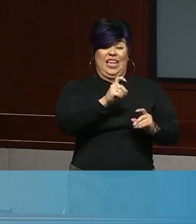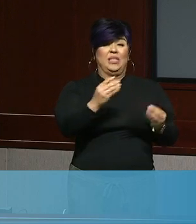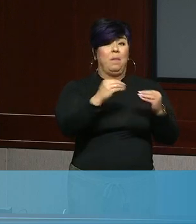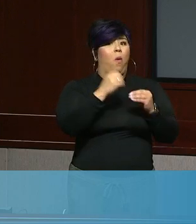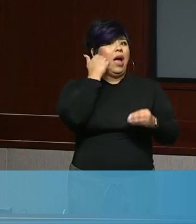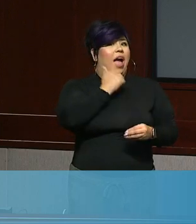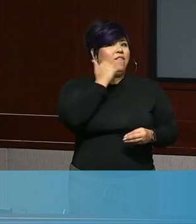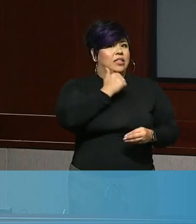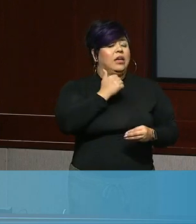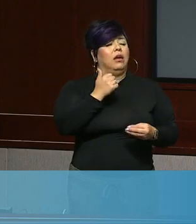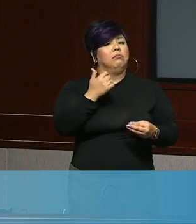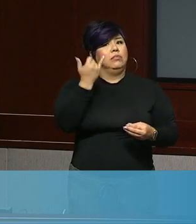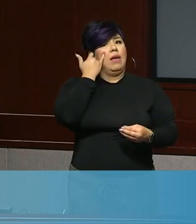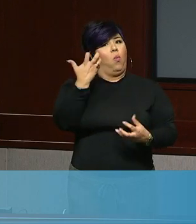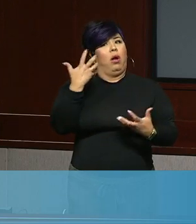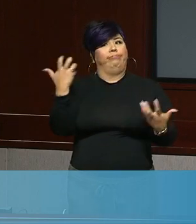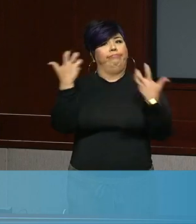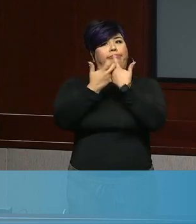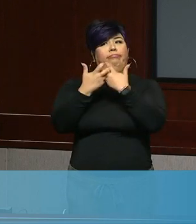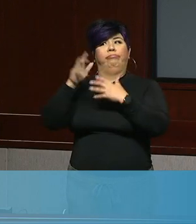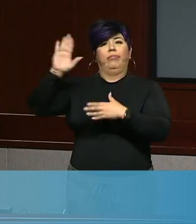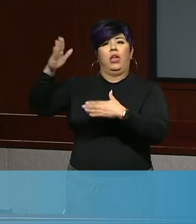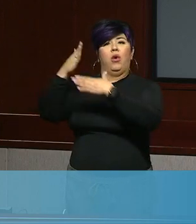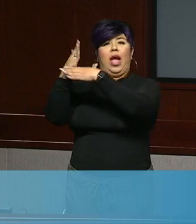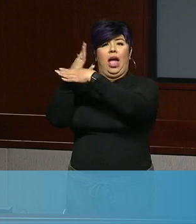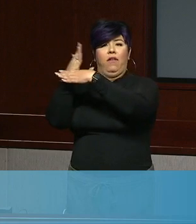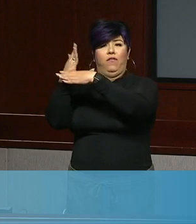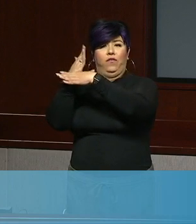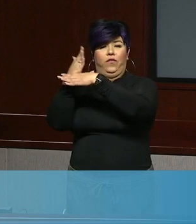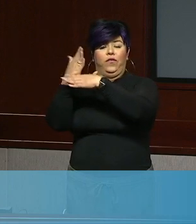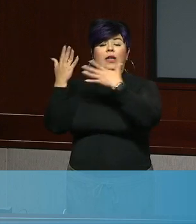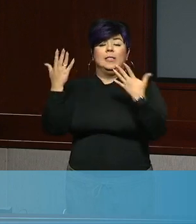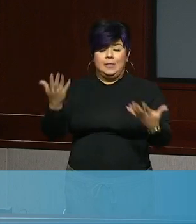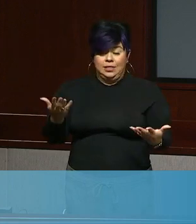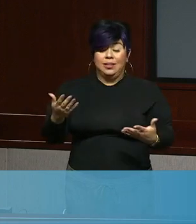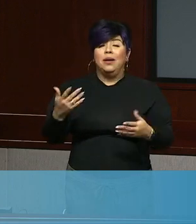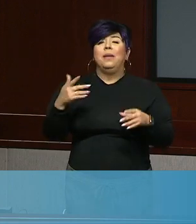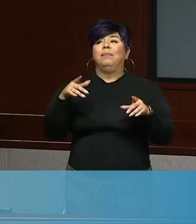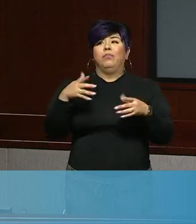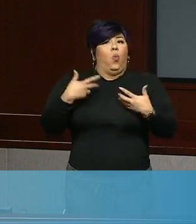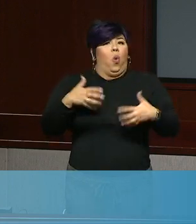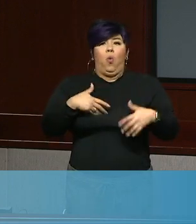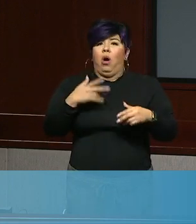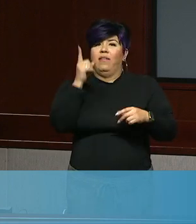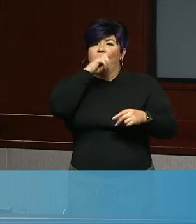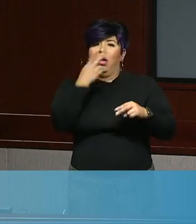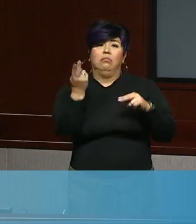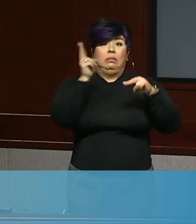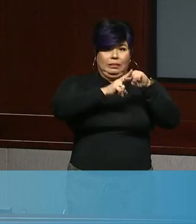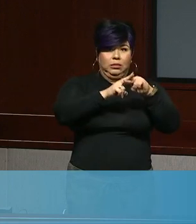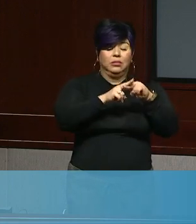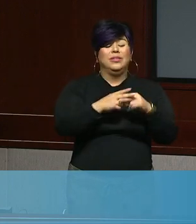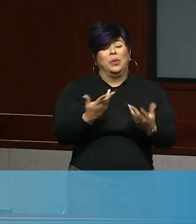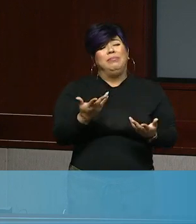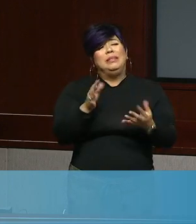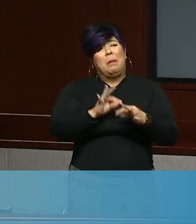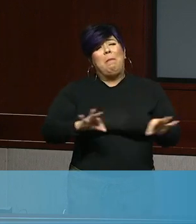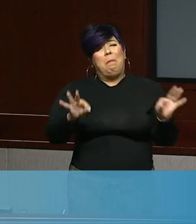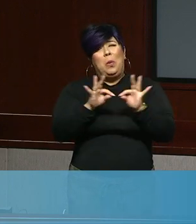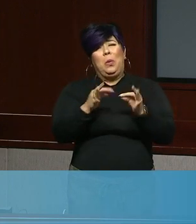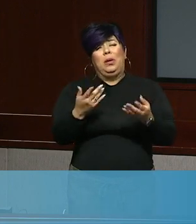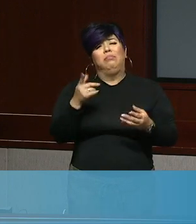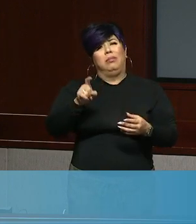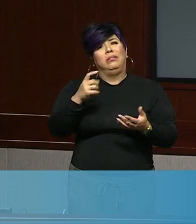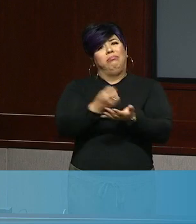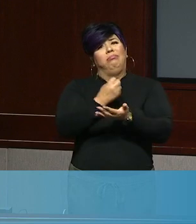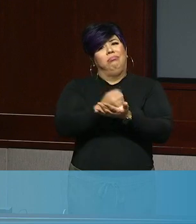state's median testing rate and not experience the artificial adjustment to our case rate, it is important to remember that